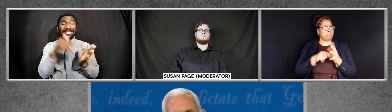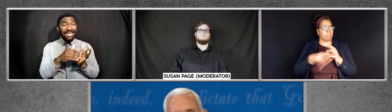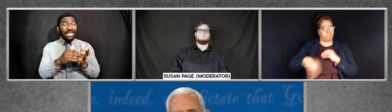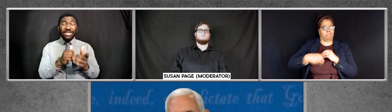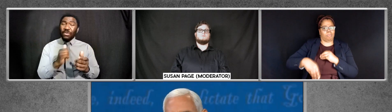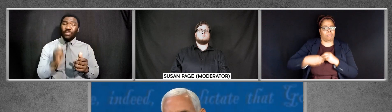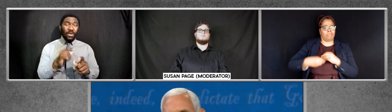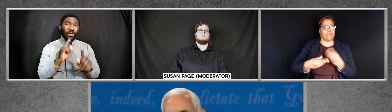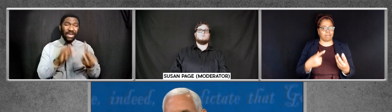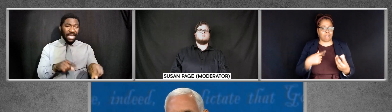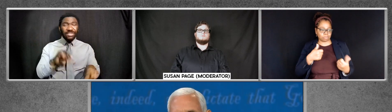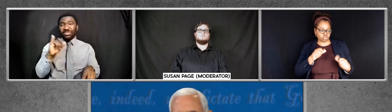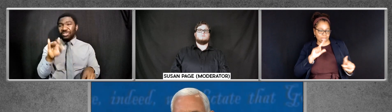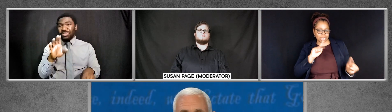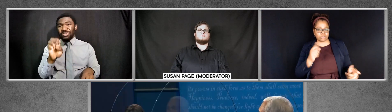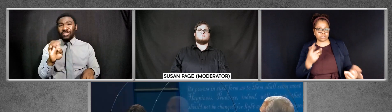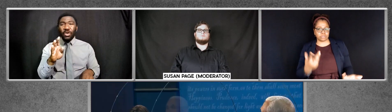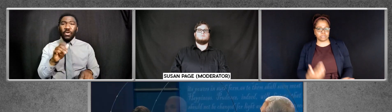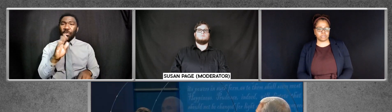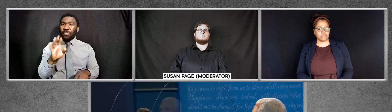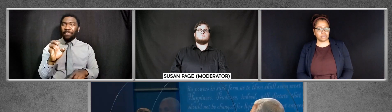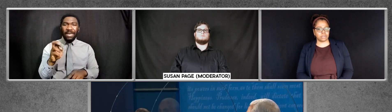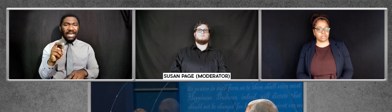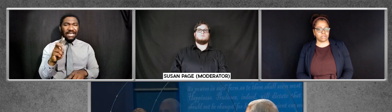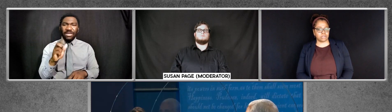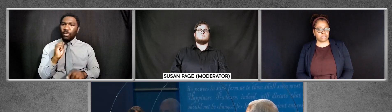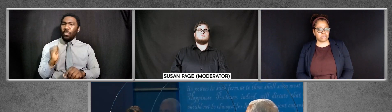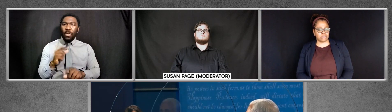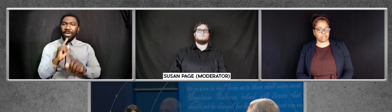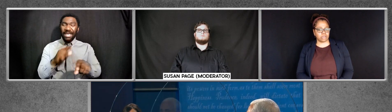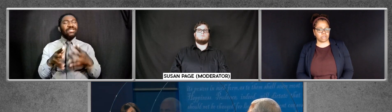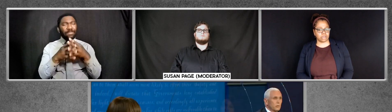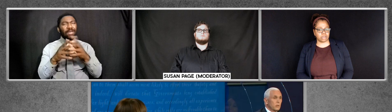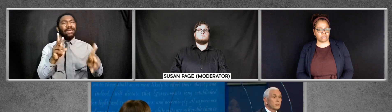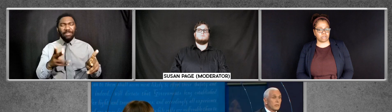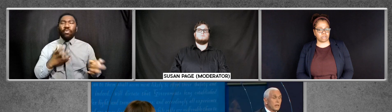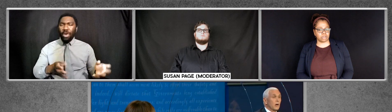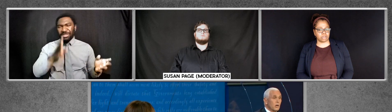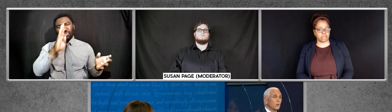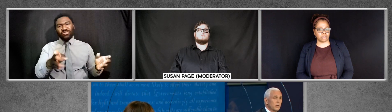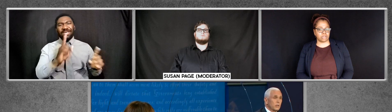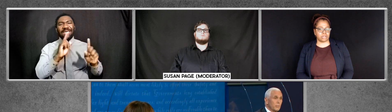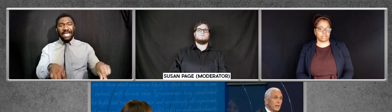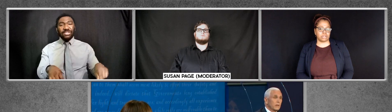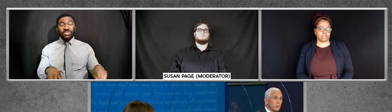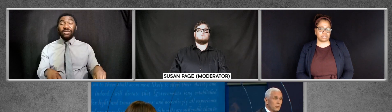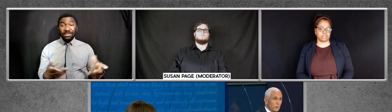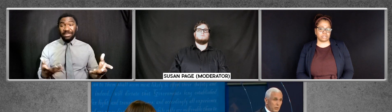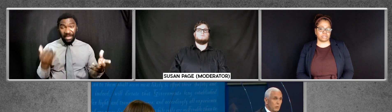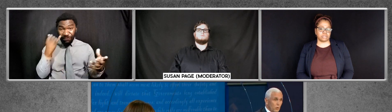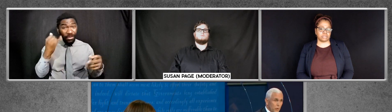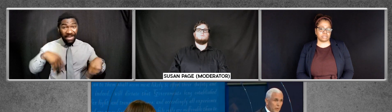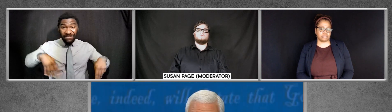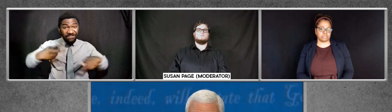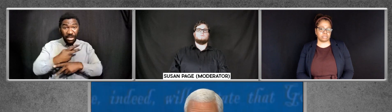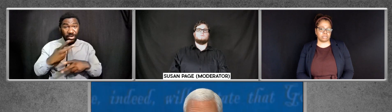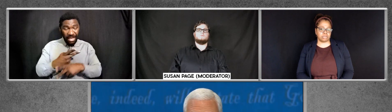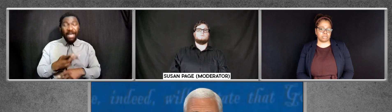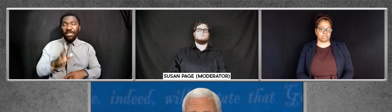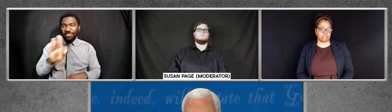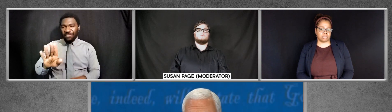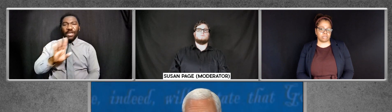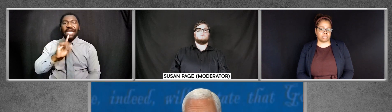Trying to answer you The now. American people deserve a straight answer. And if you haven't figured it out yet, the straight answer is they are going to pack the Supreme Court